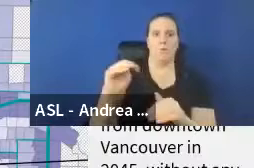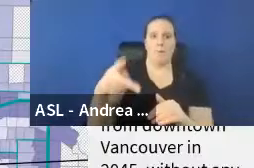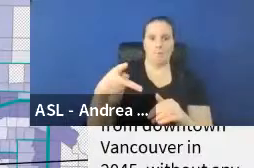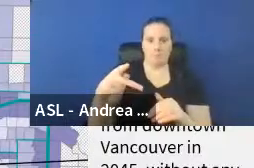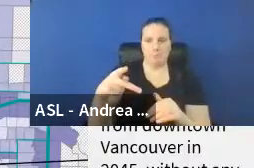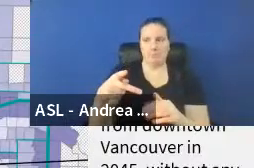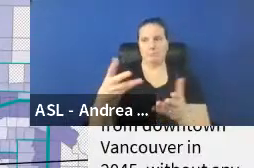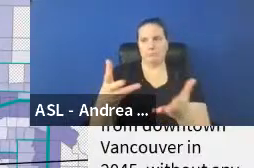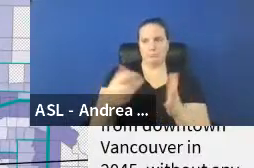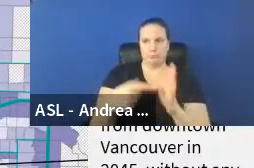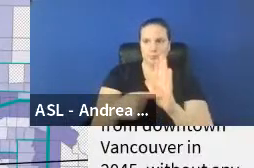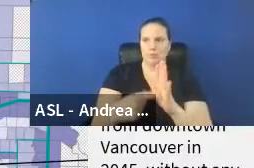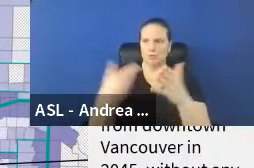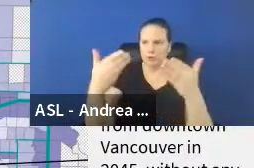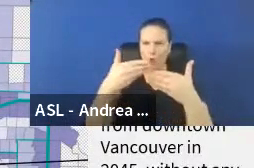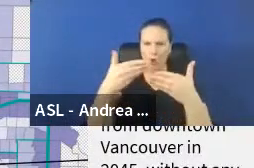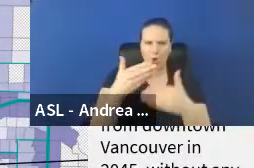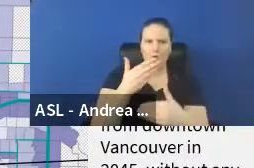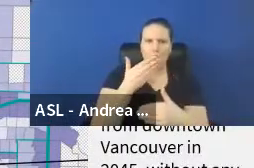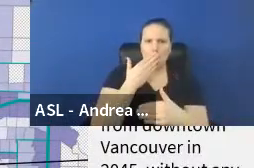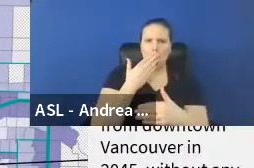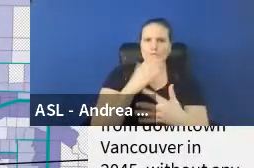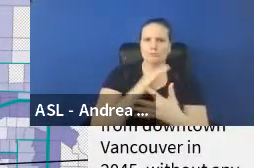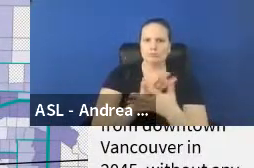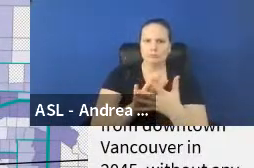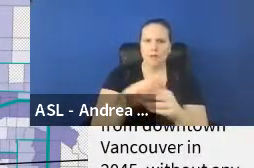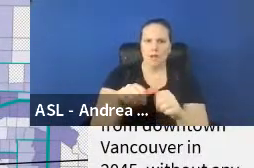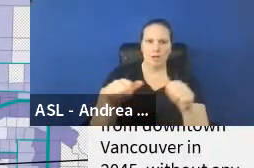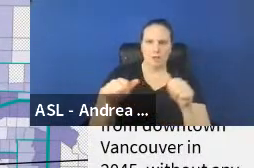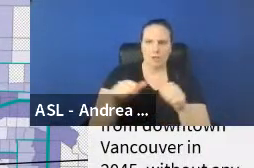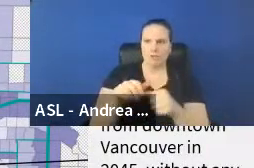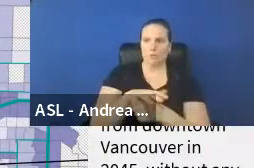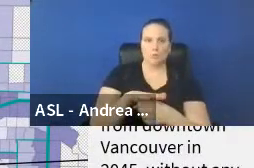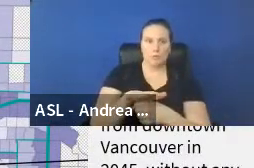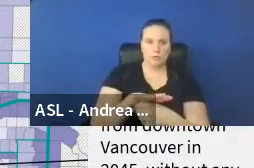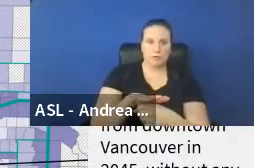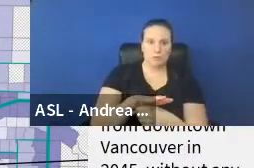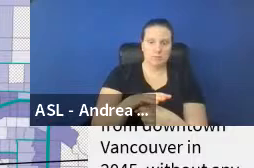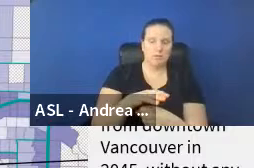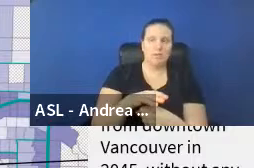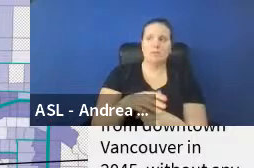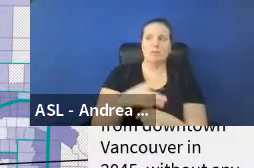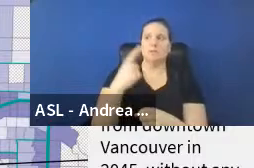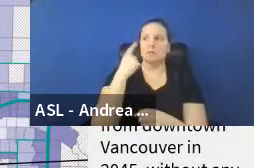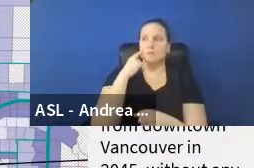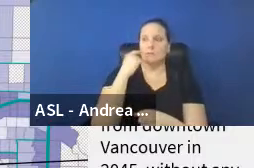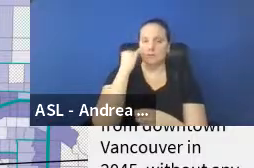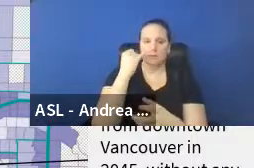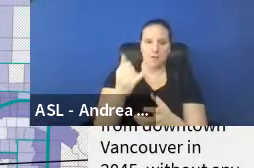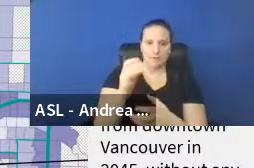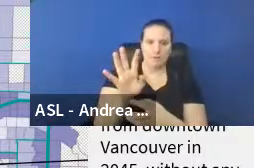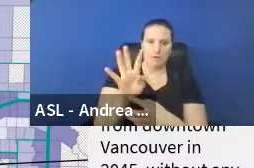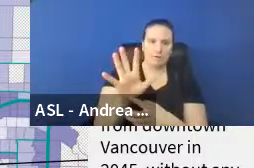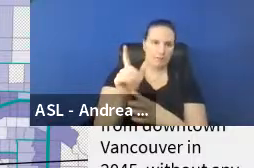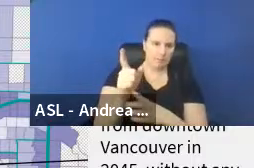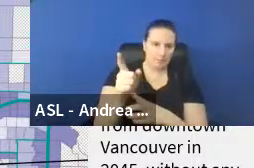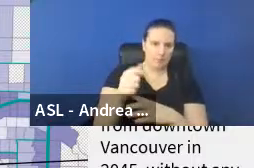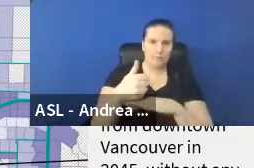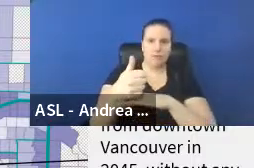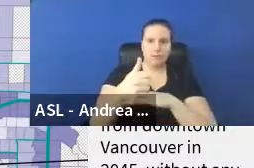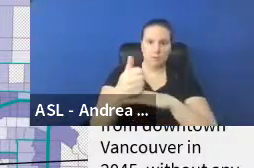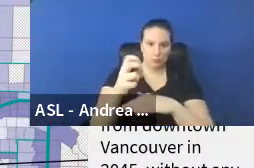that displays in darker colors areas of the region where if you took a 45-minute transit